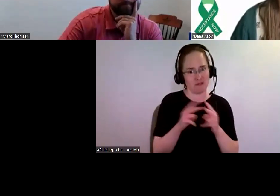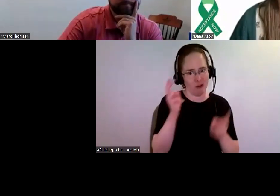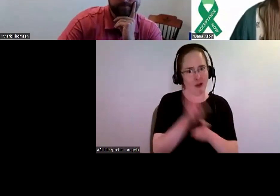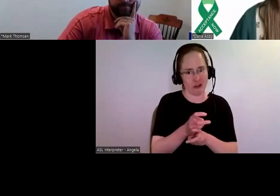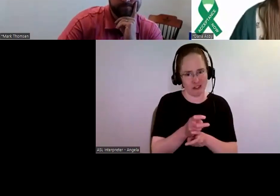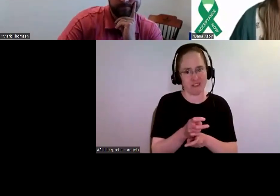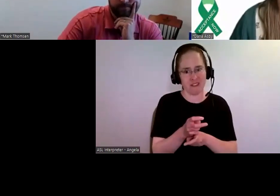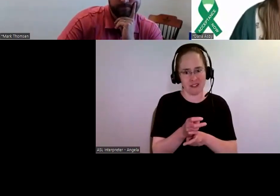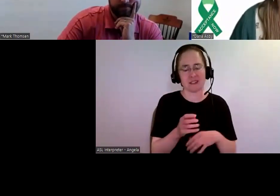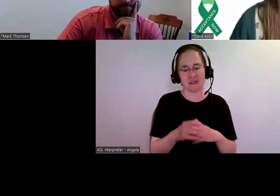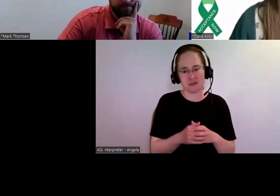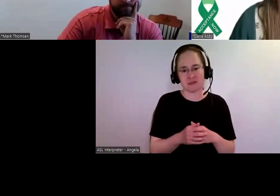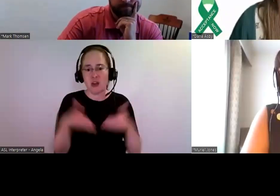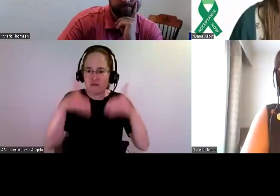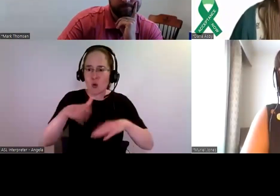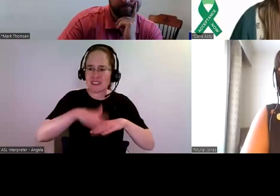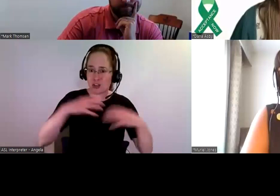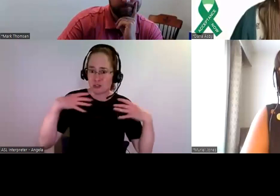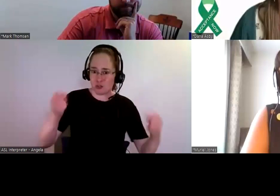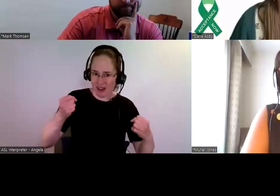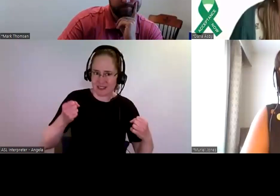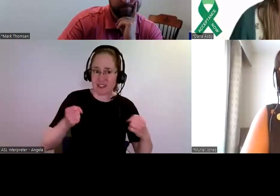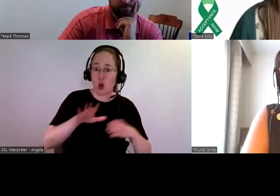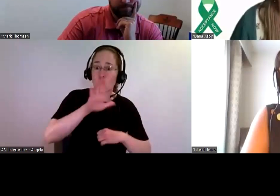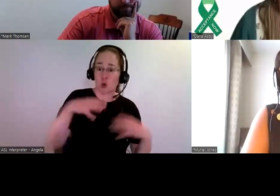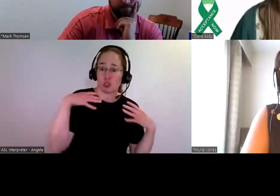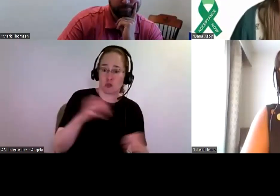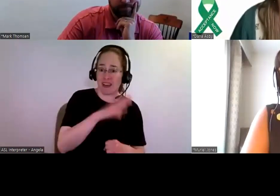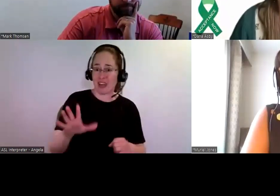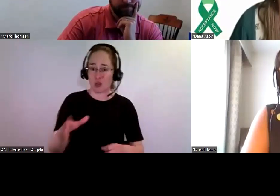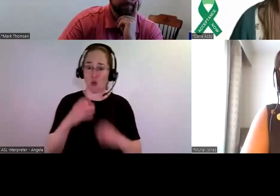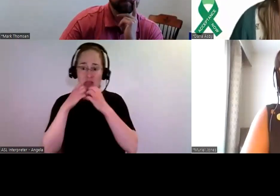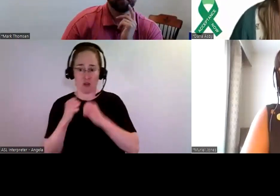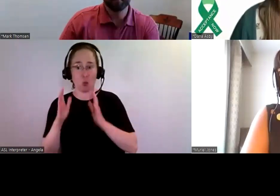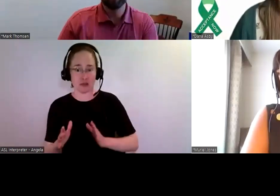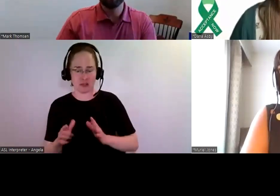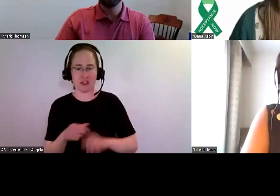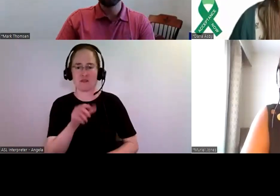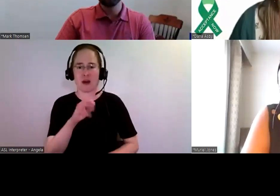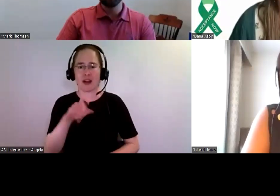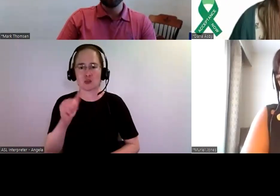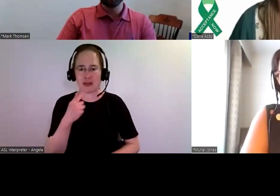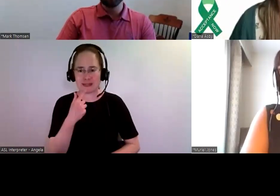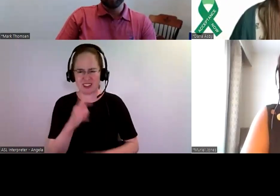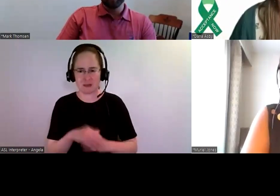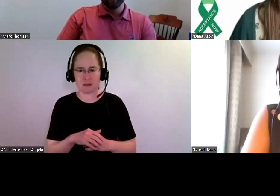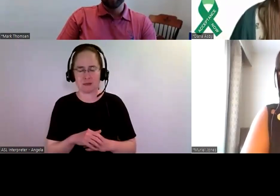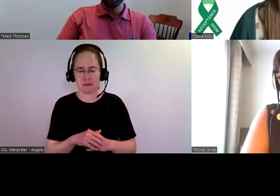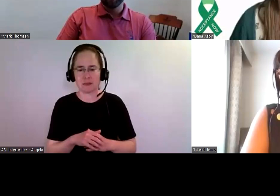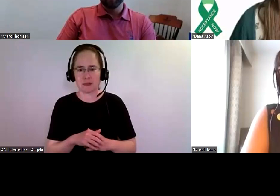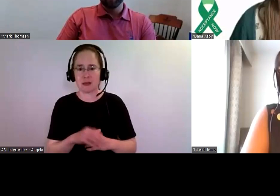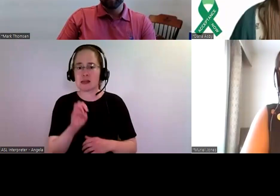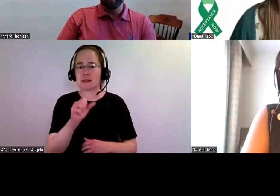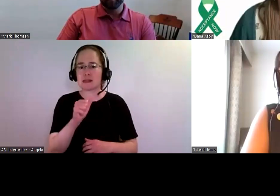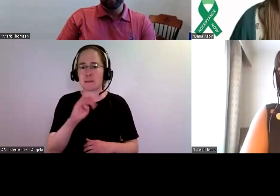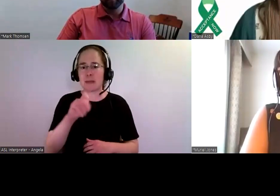one. Focus on strengths, yours and your loved ones, from Andrea. That's another great one.